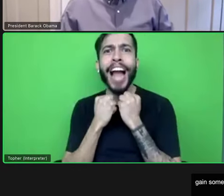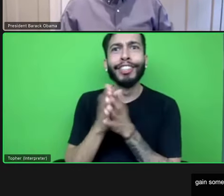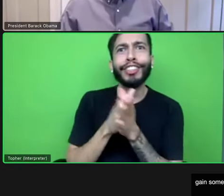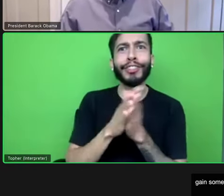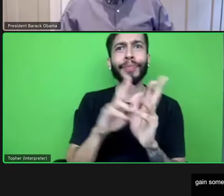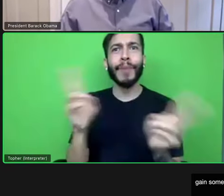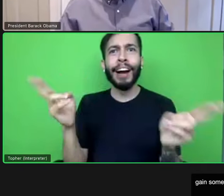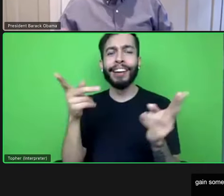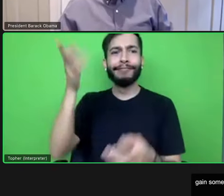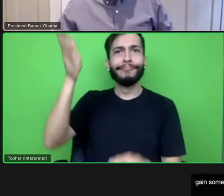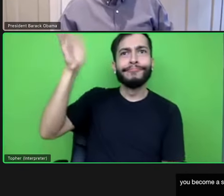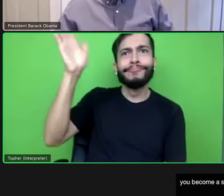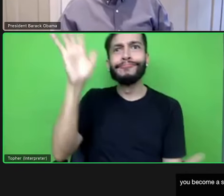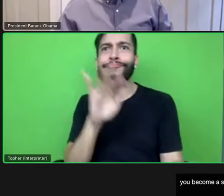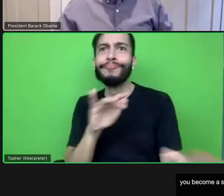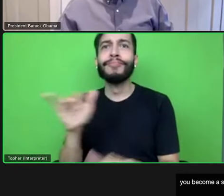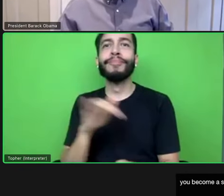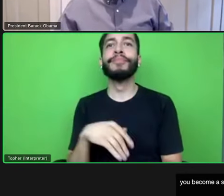figure, and then